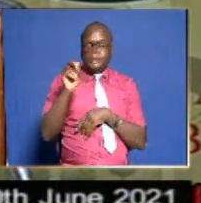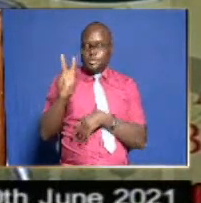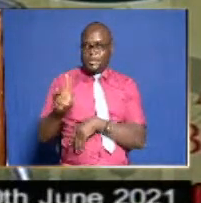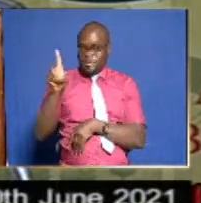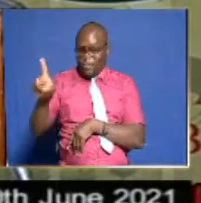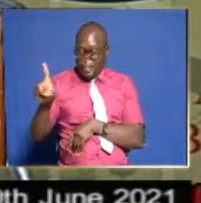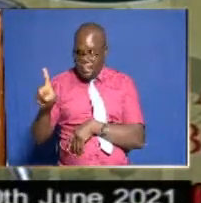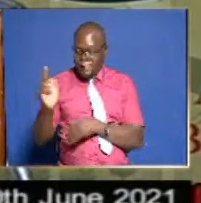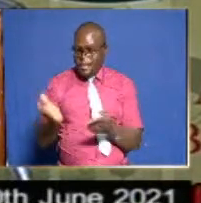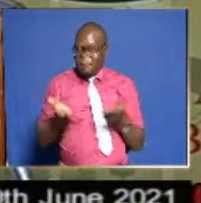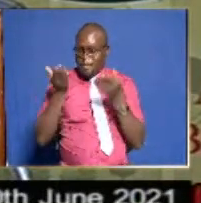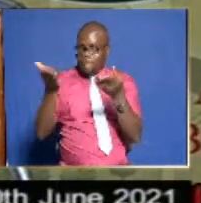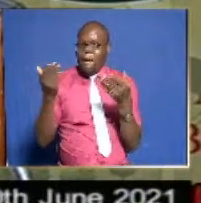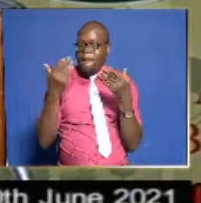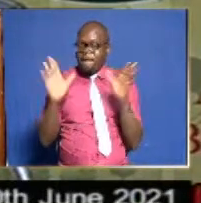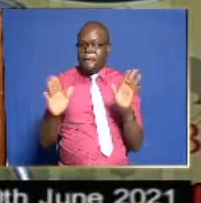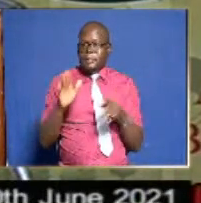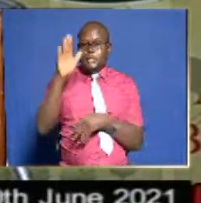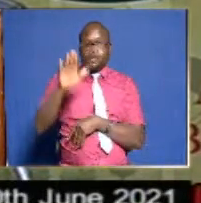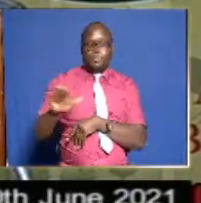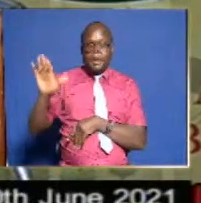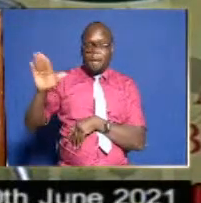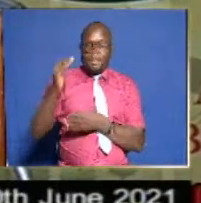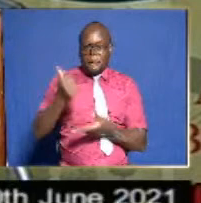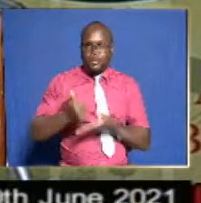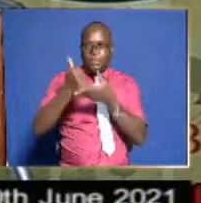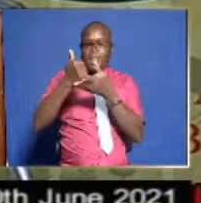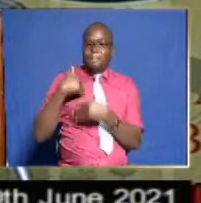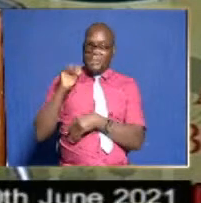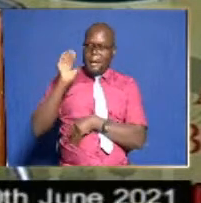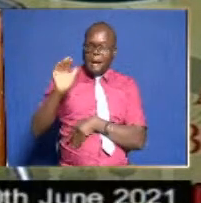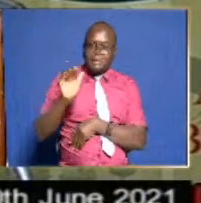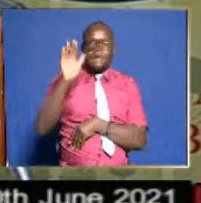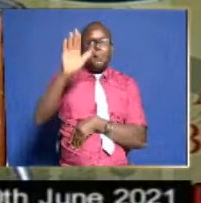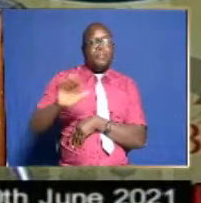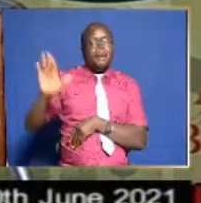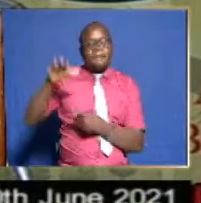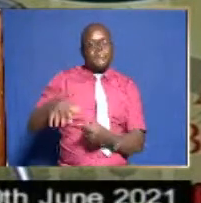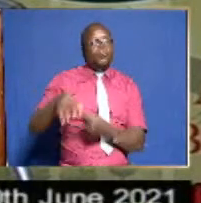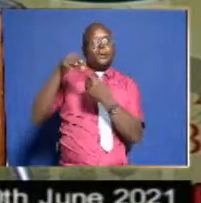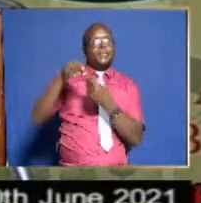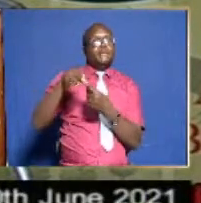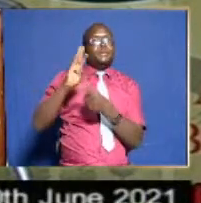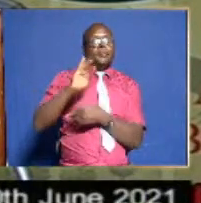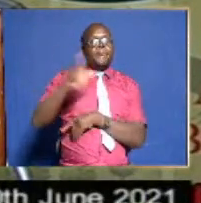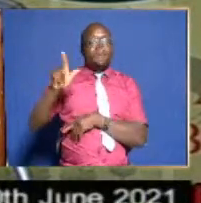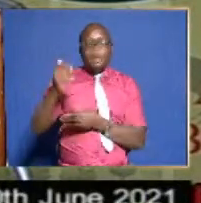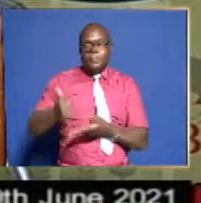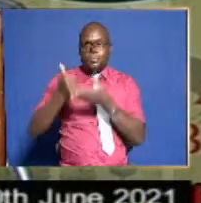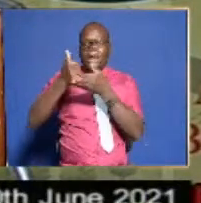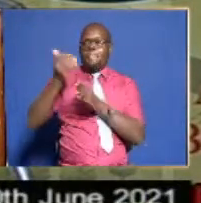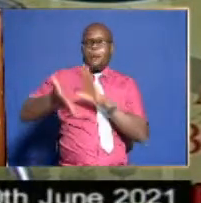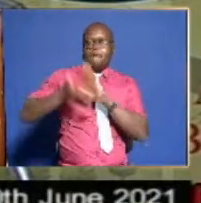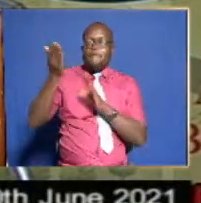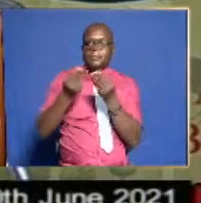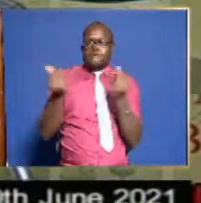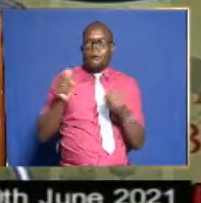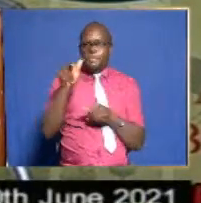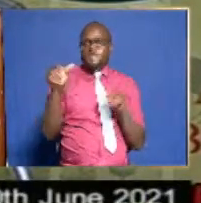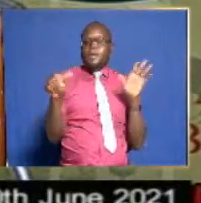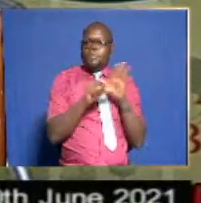2021, which I have submitted to this House for consideration. I urge the House to prioritize this bill so as to facilitate faster disposal of tax